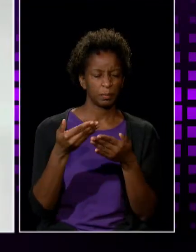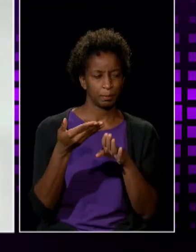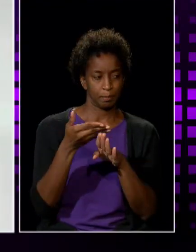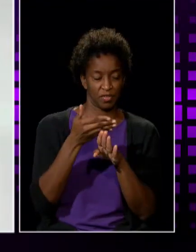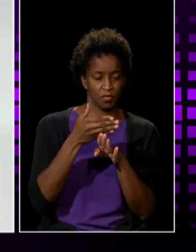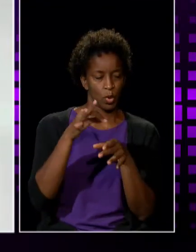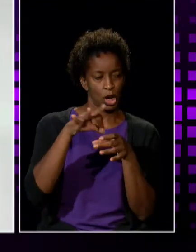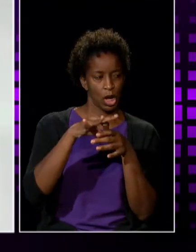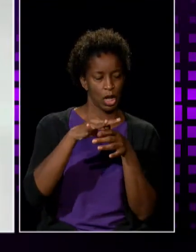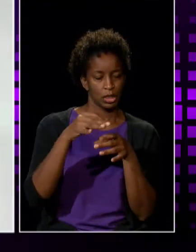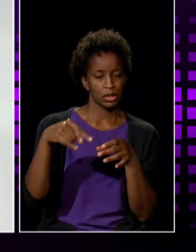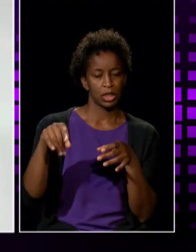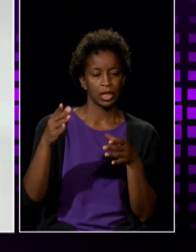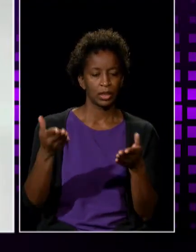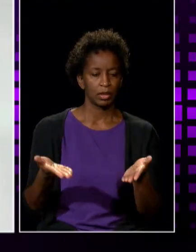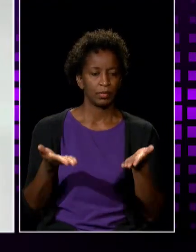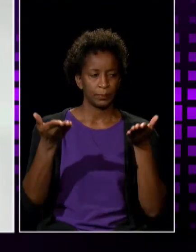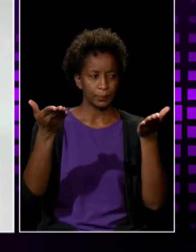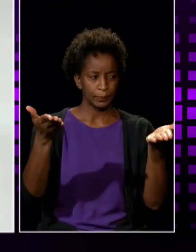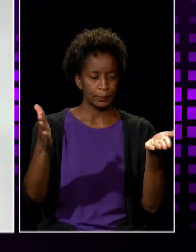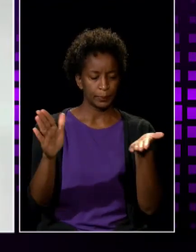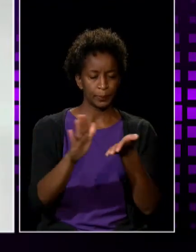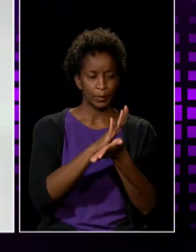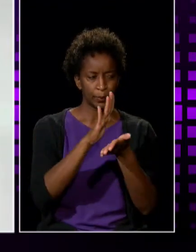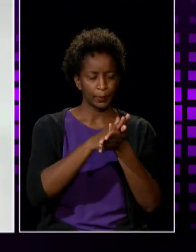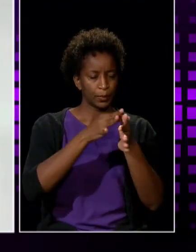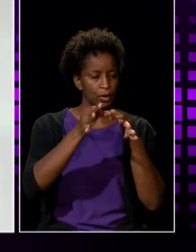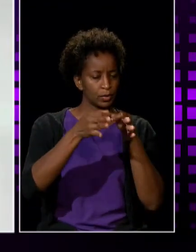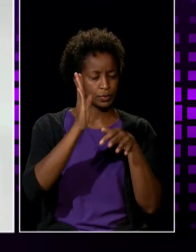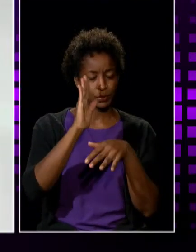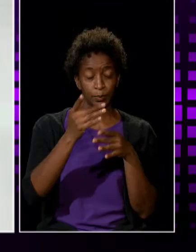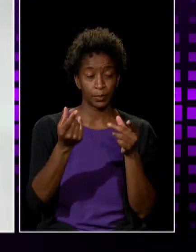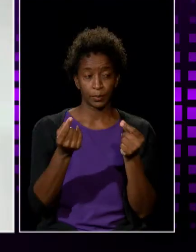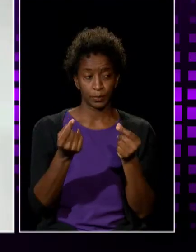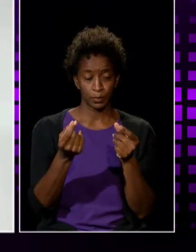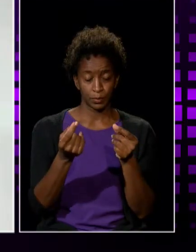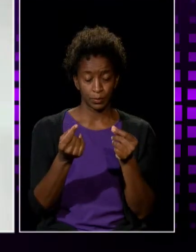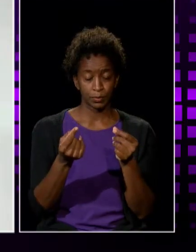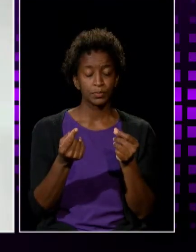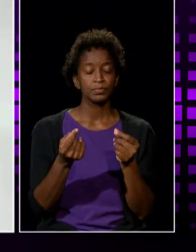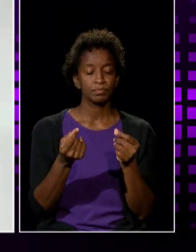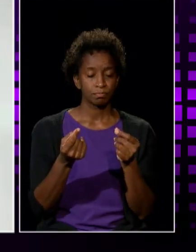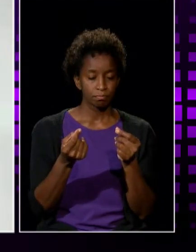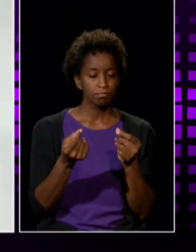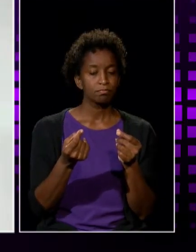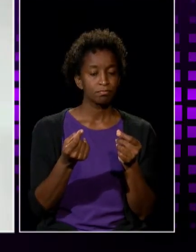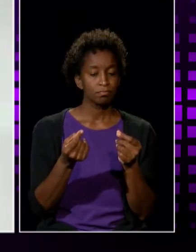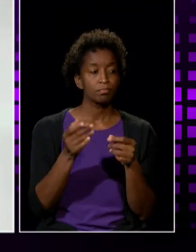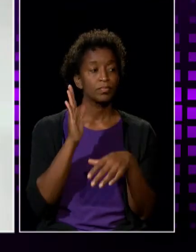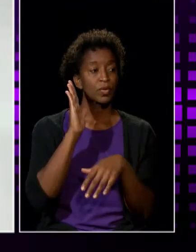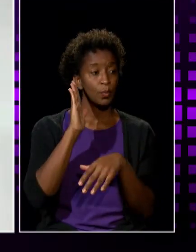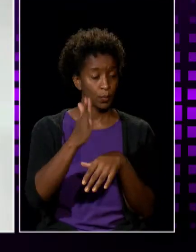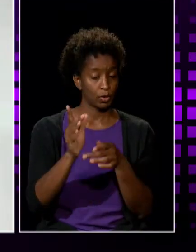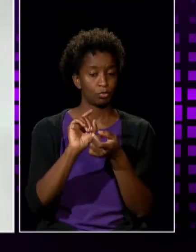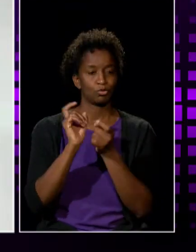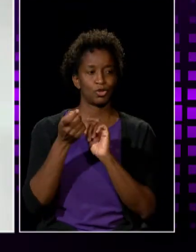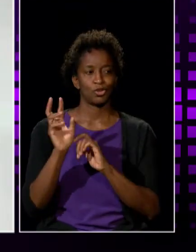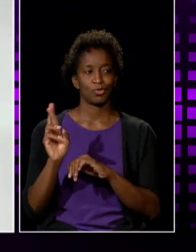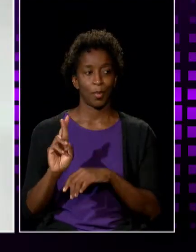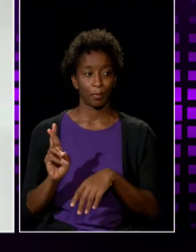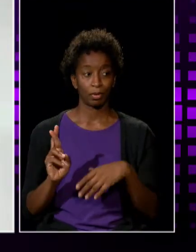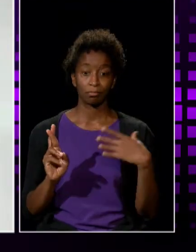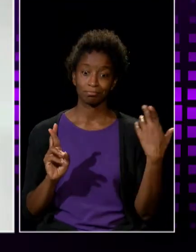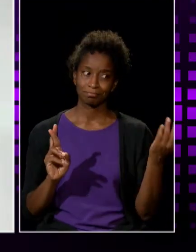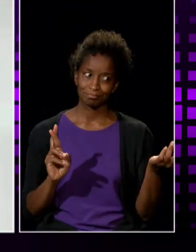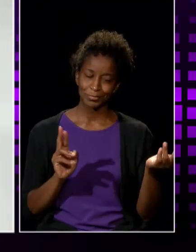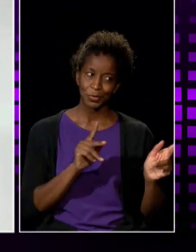Barbadians voted them in, they in essence voted for this transition to republicanism.